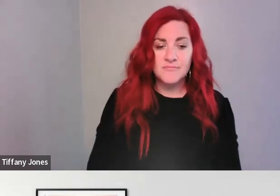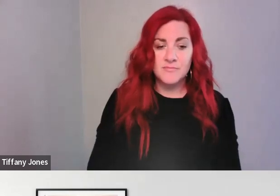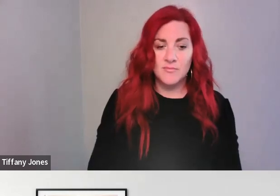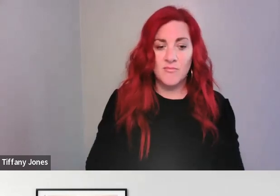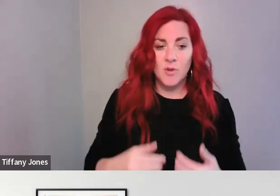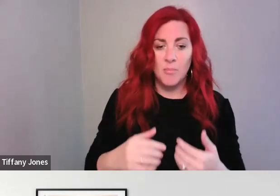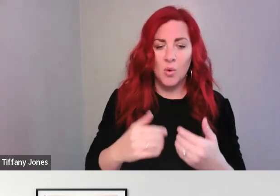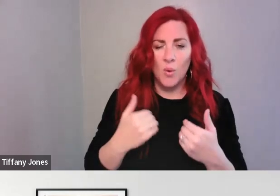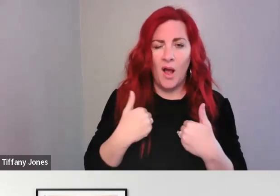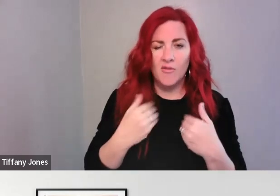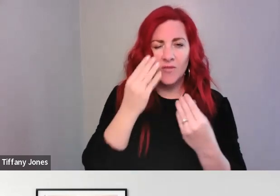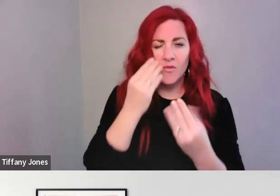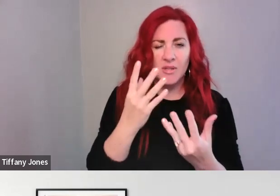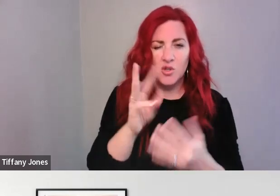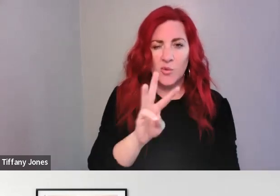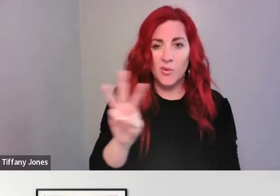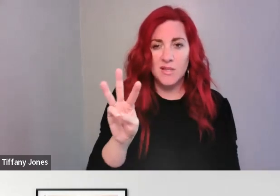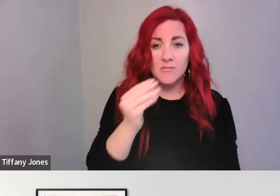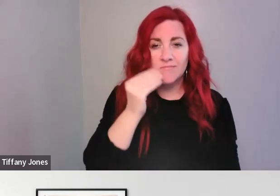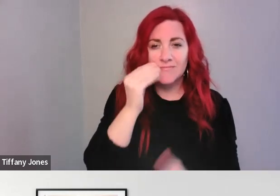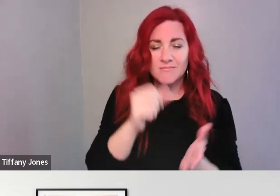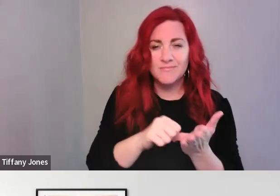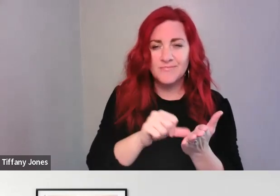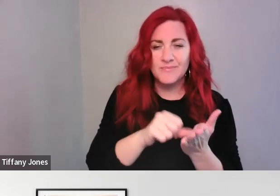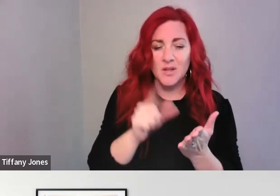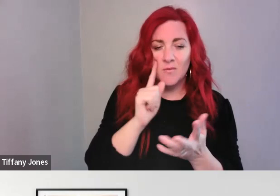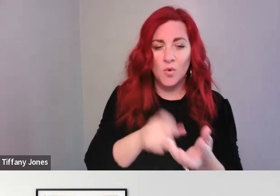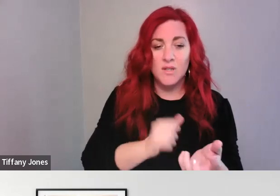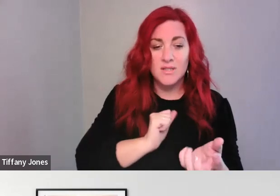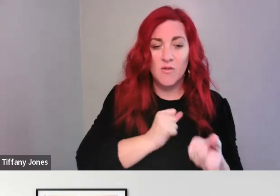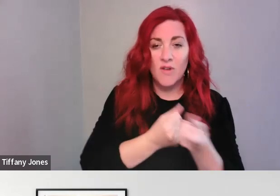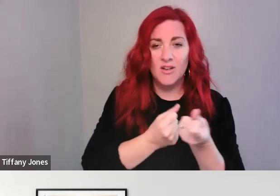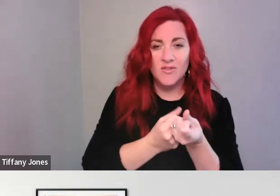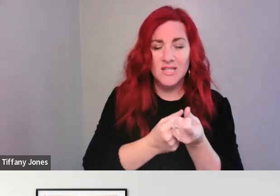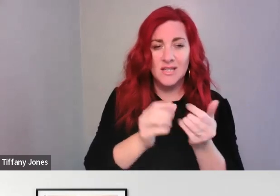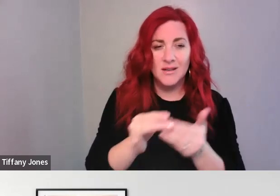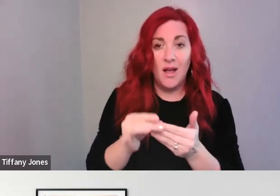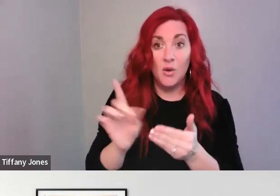on our website, and that's the landing page for our self-advocacy guides right there in the chat.